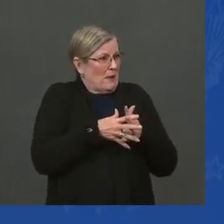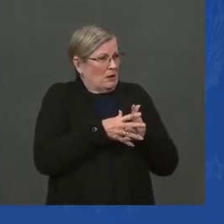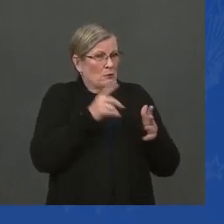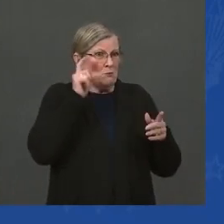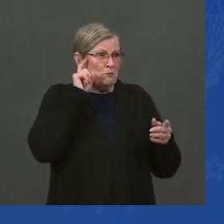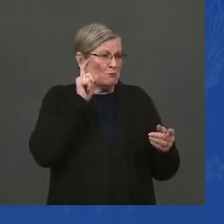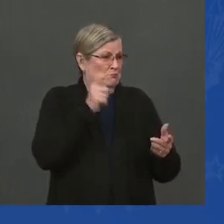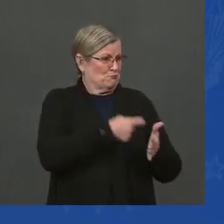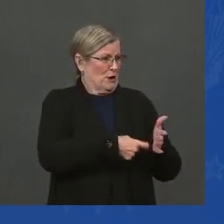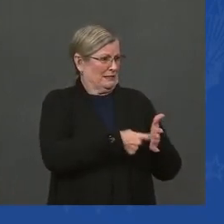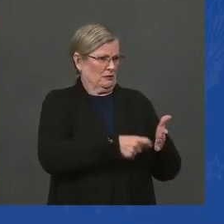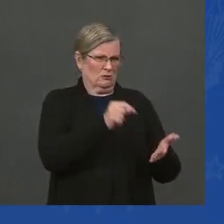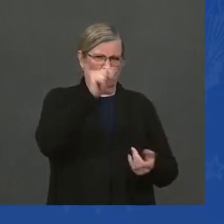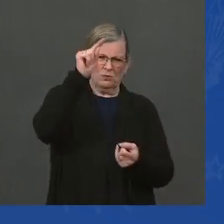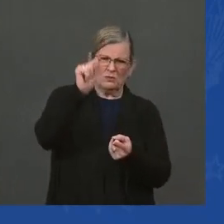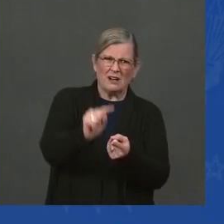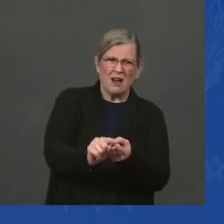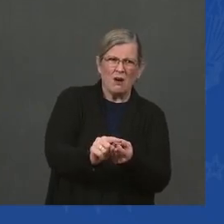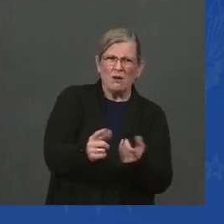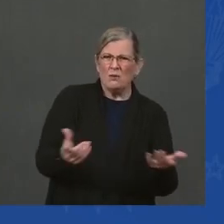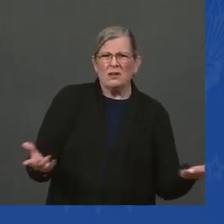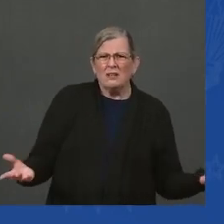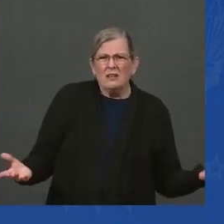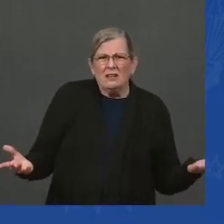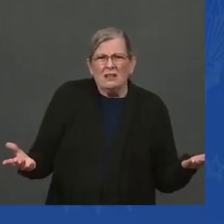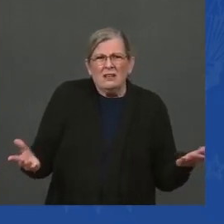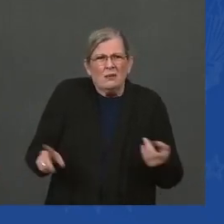Well, look,